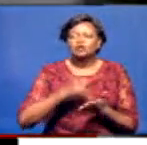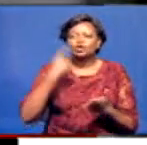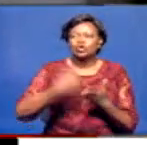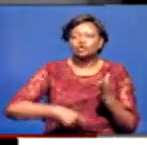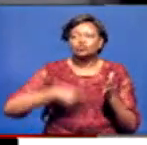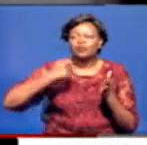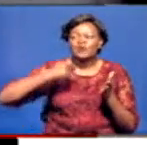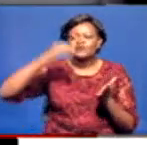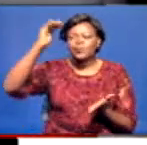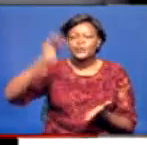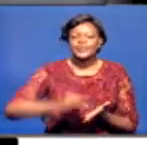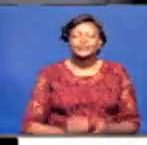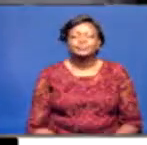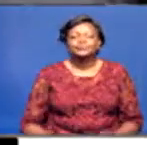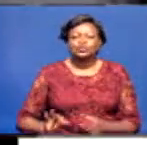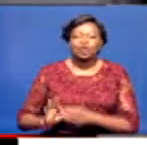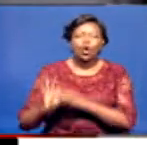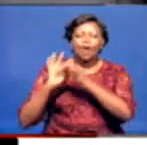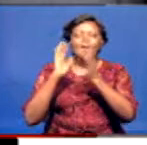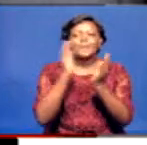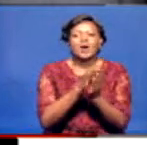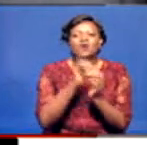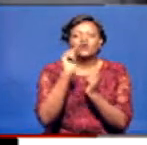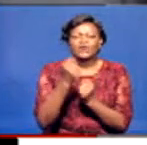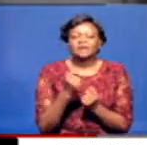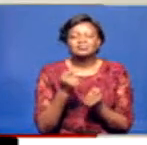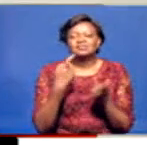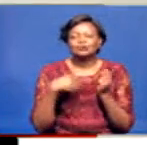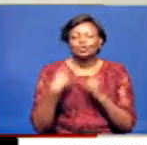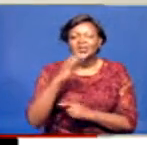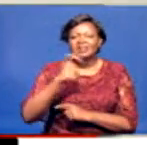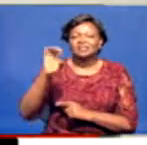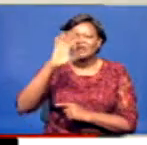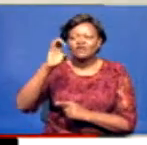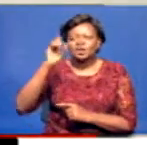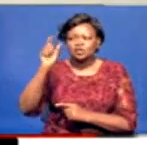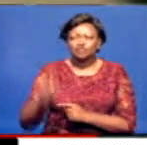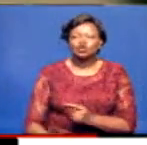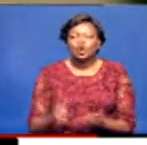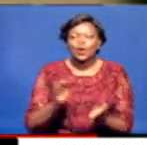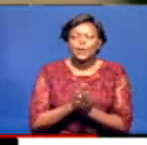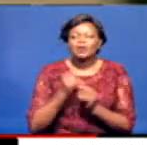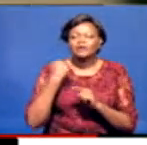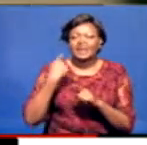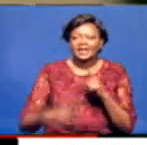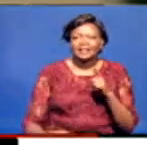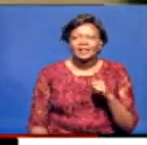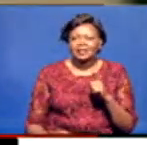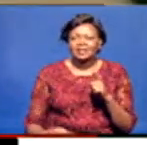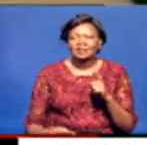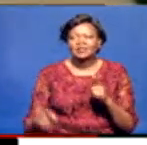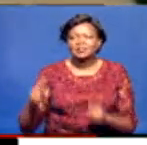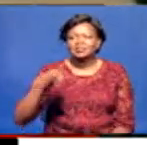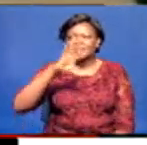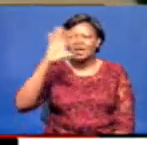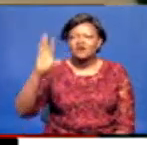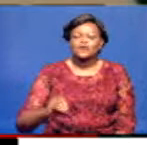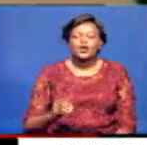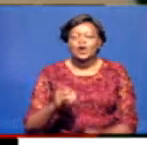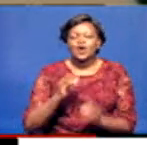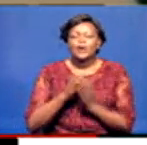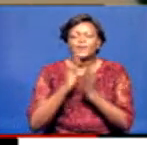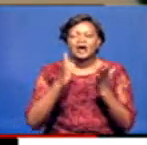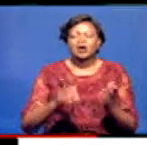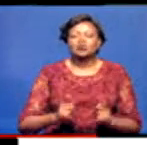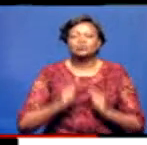Elsewhere, Cooperative Bank of Kenya has scooped the East Africa's Regional Bank of the Year Award at the African Banker Awards